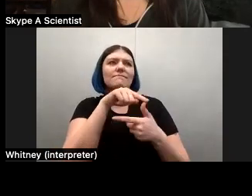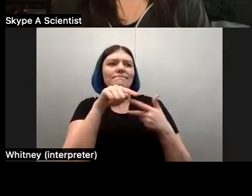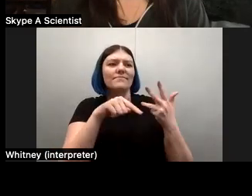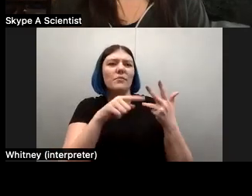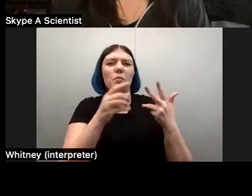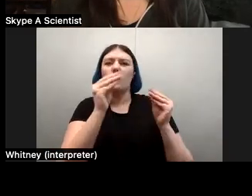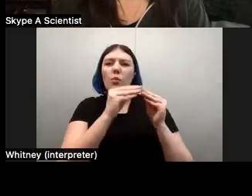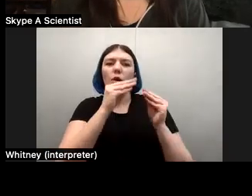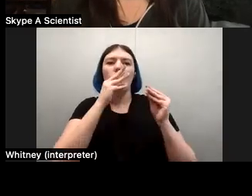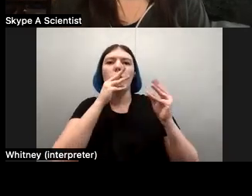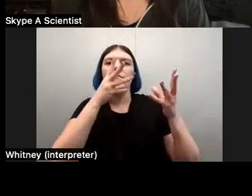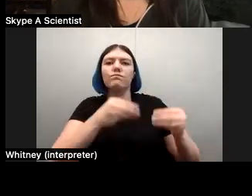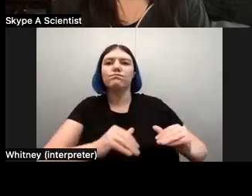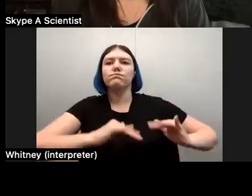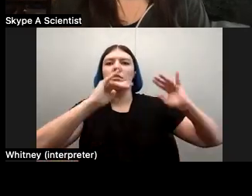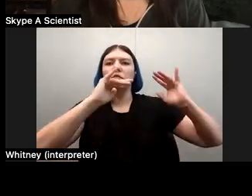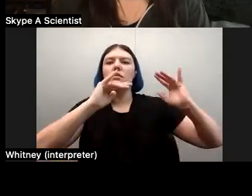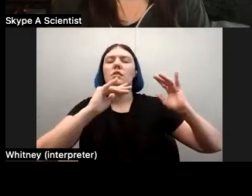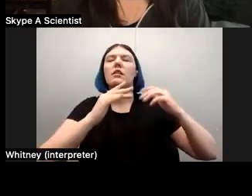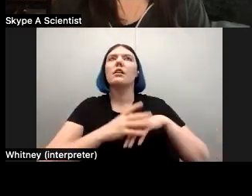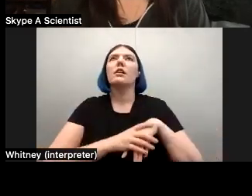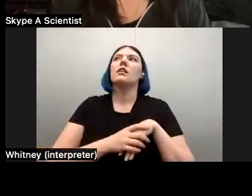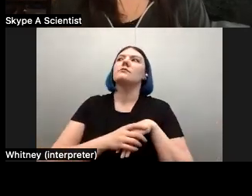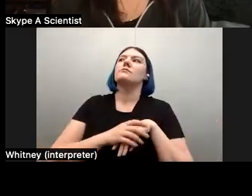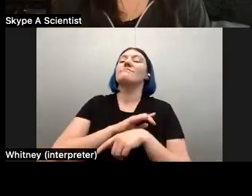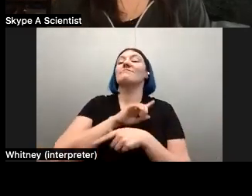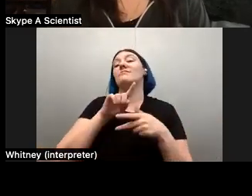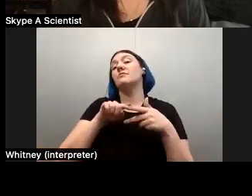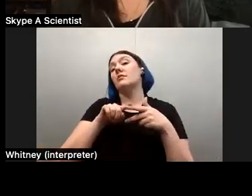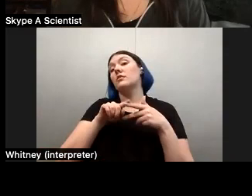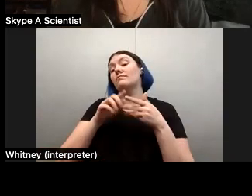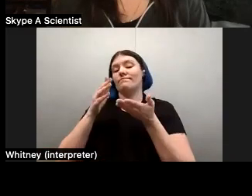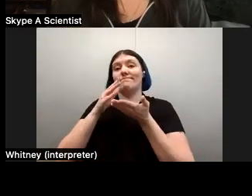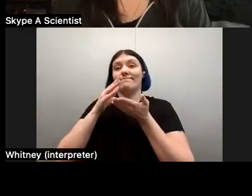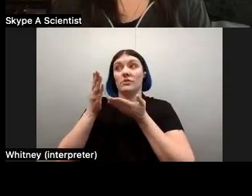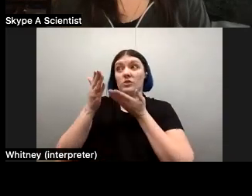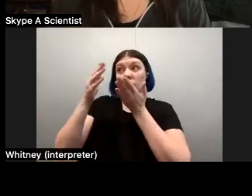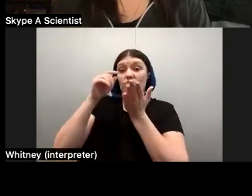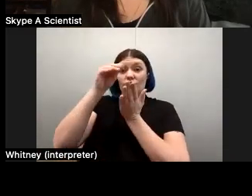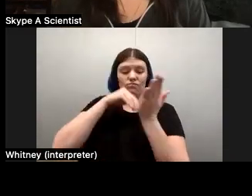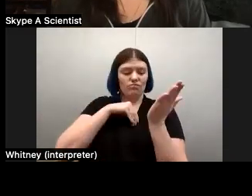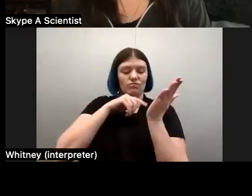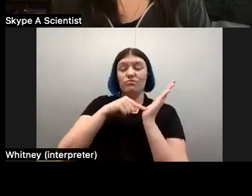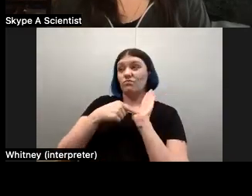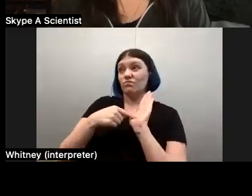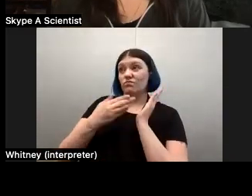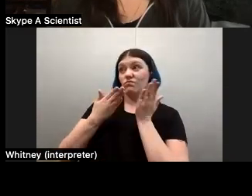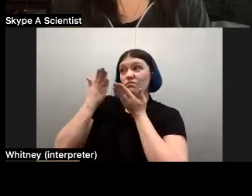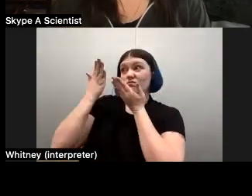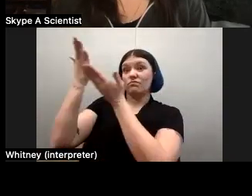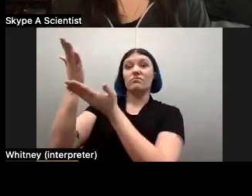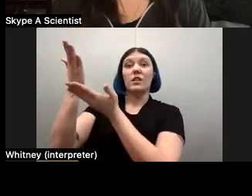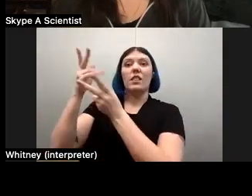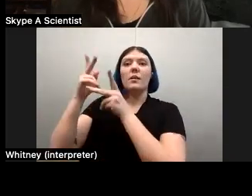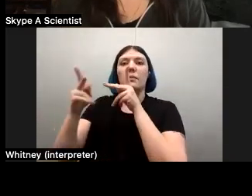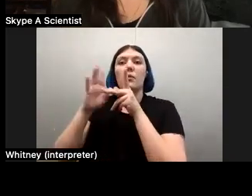flooded areas. And then we give those sets of recommendations to folks who go